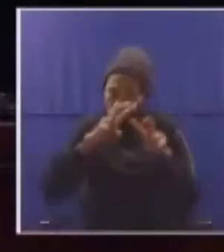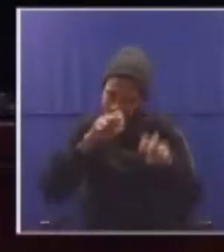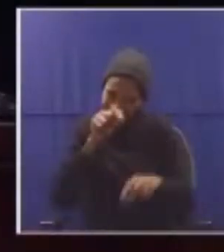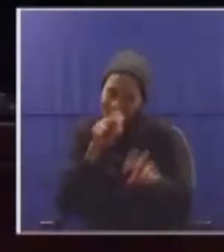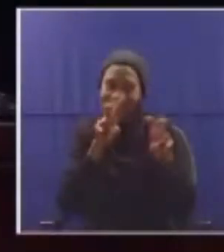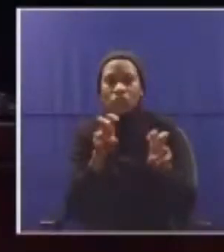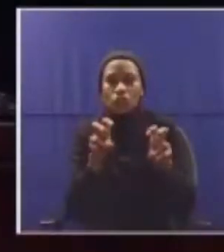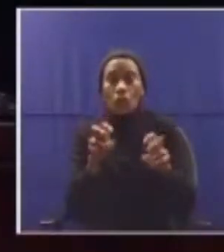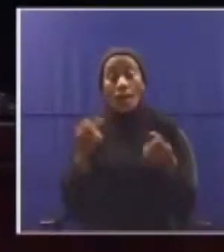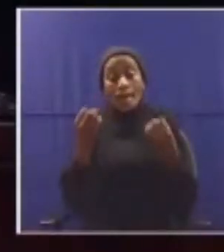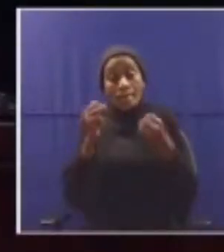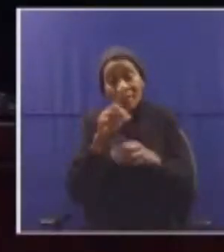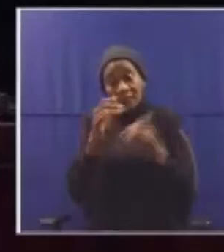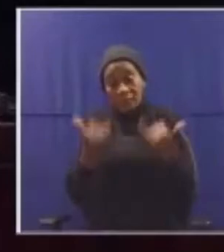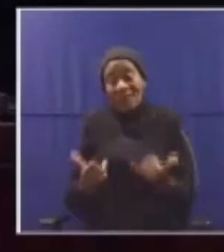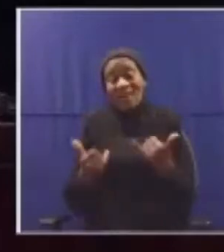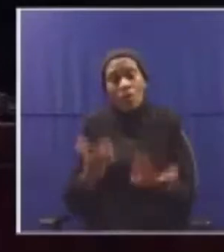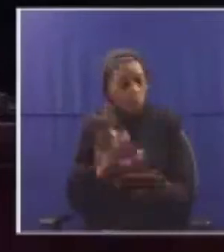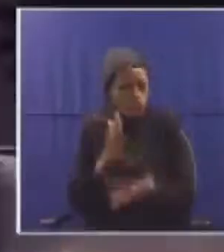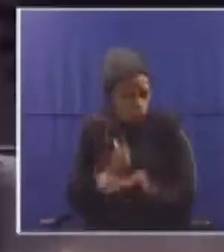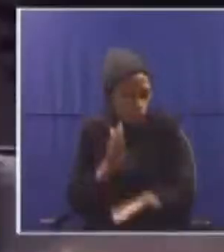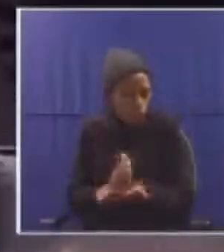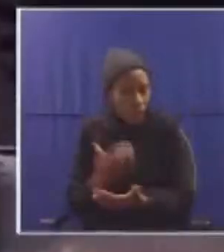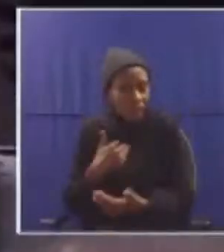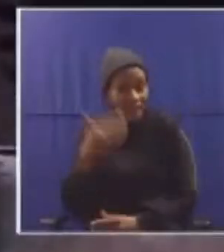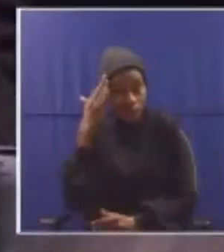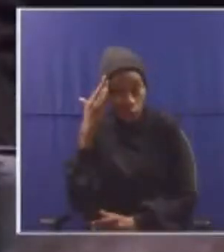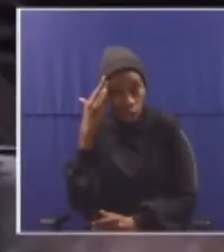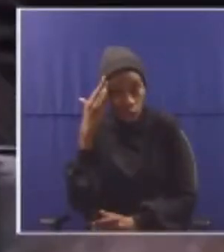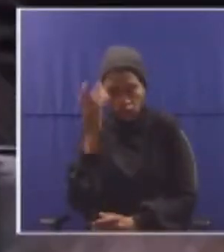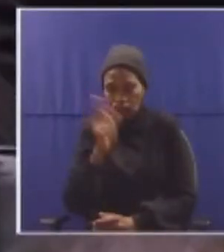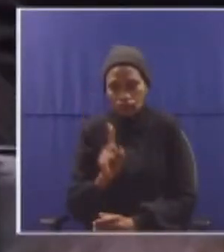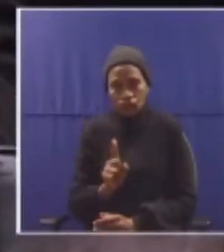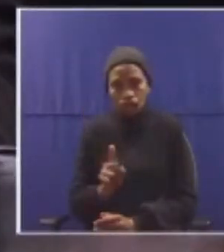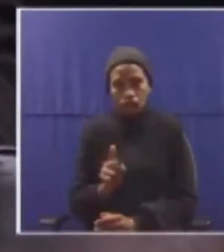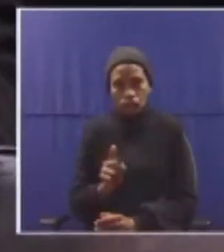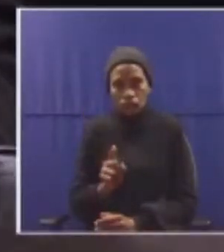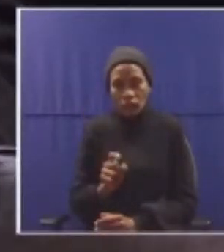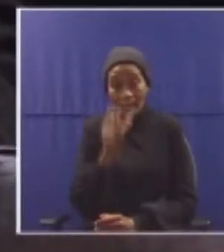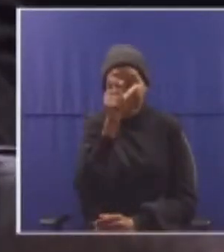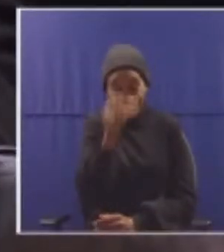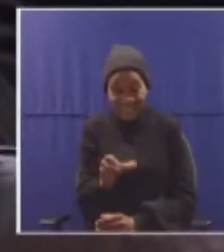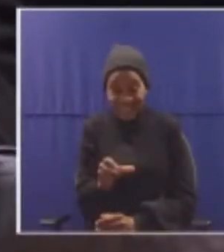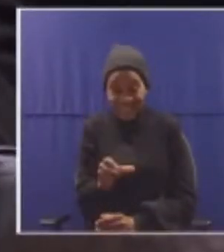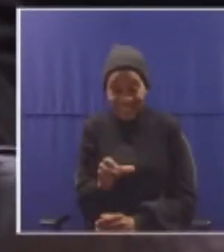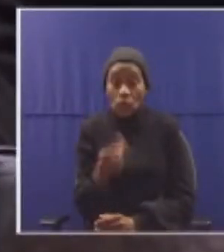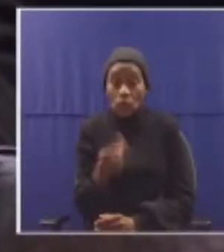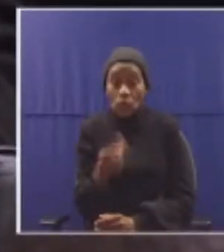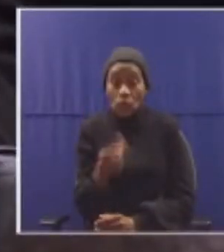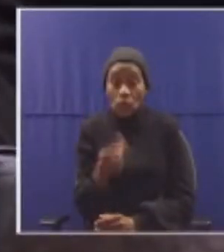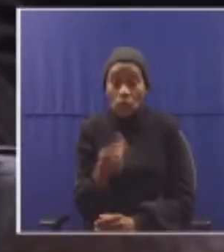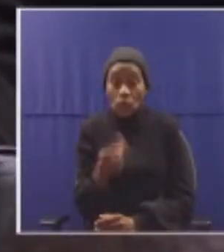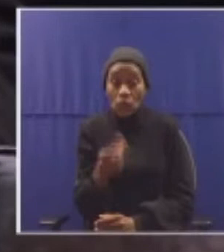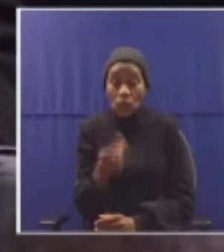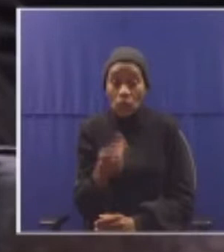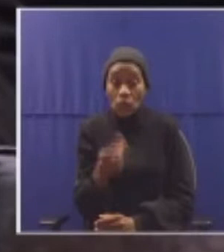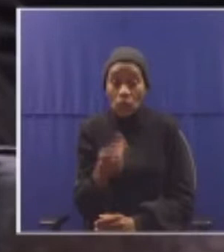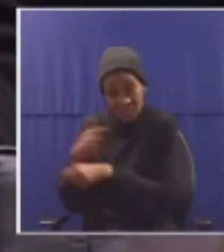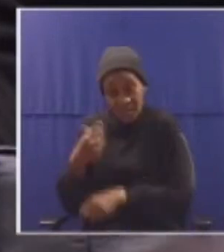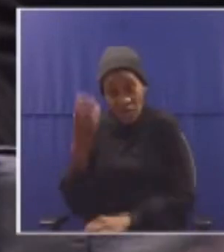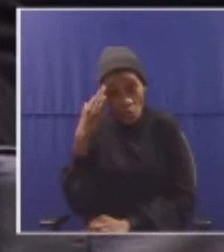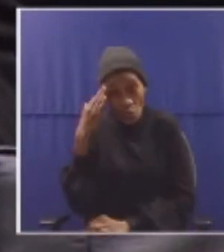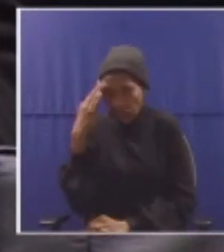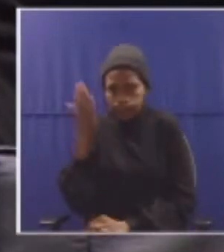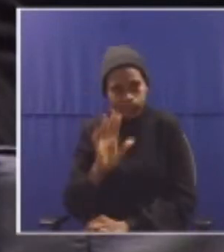at the moment to say definitively, this is the person who's supplying. I think we